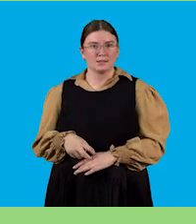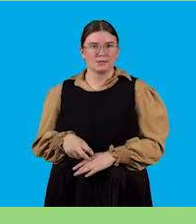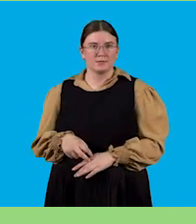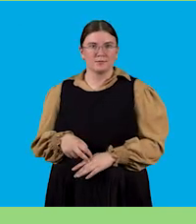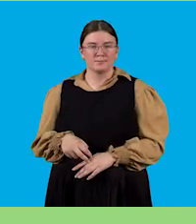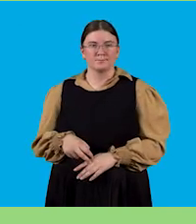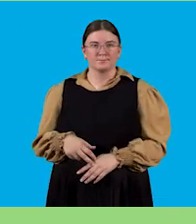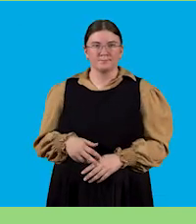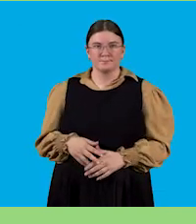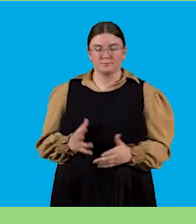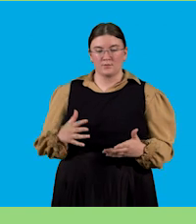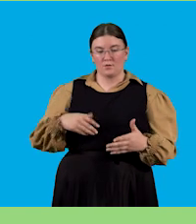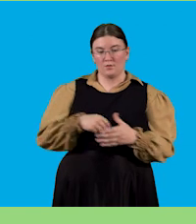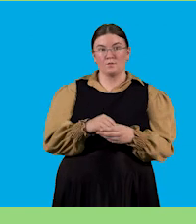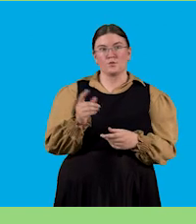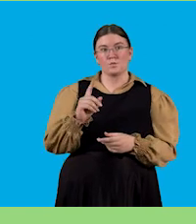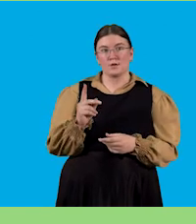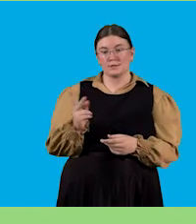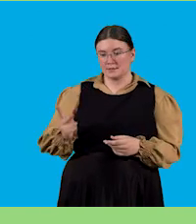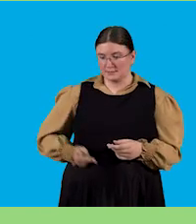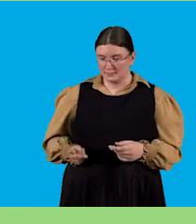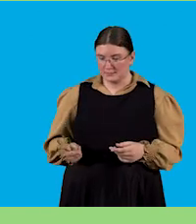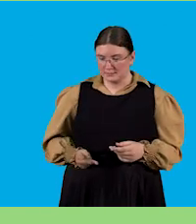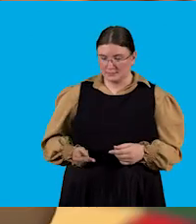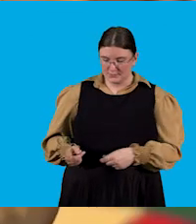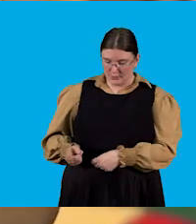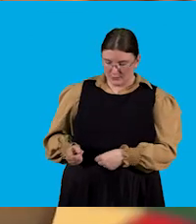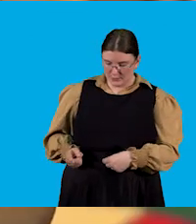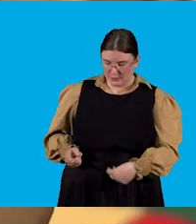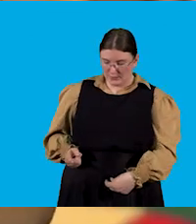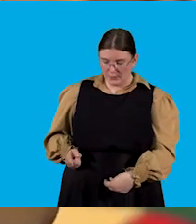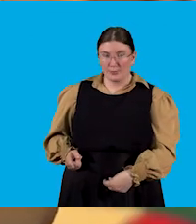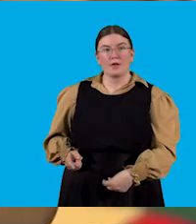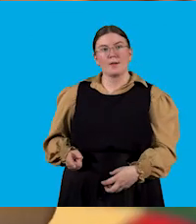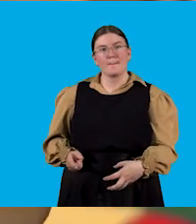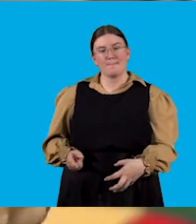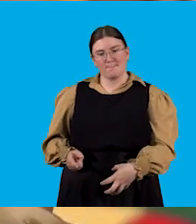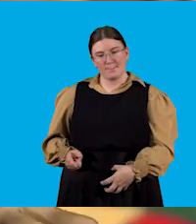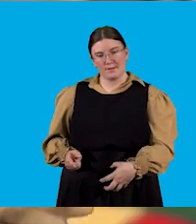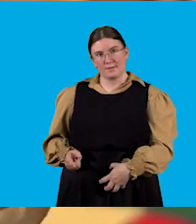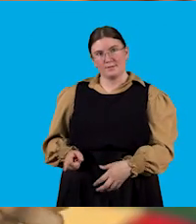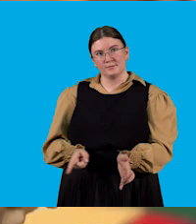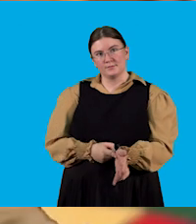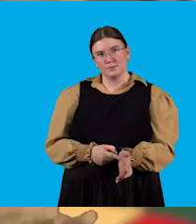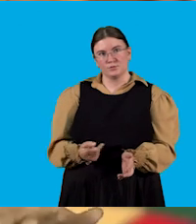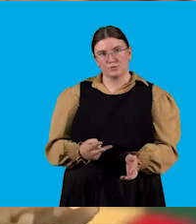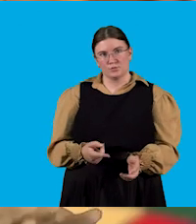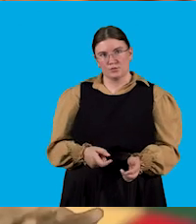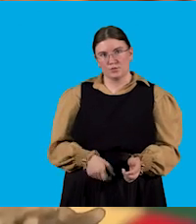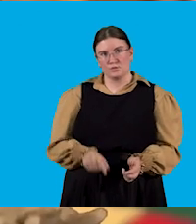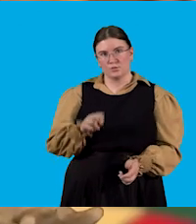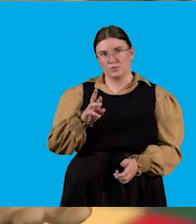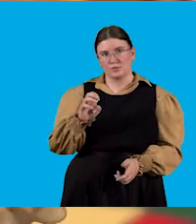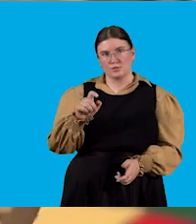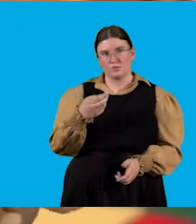It is made up of the kidneys, ureter, the bladder, and the urethra. We looked